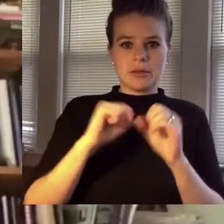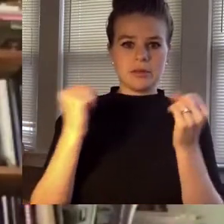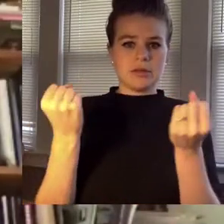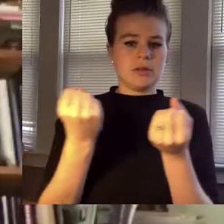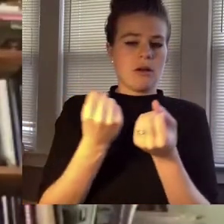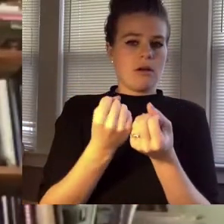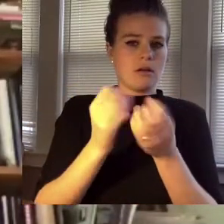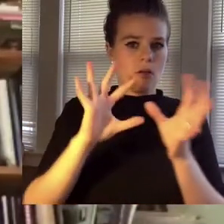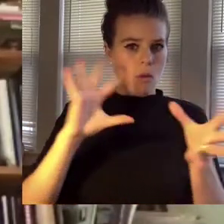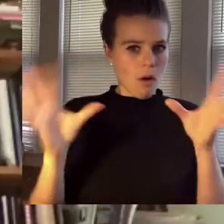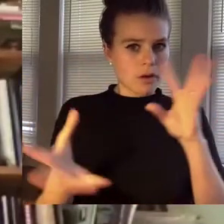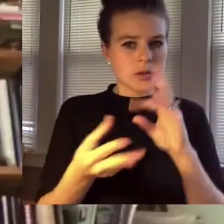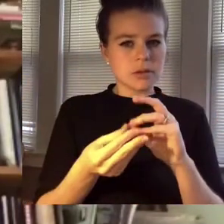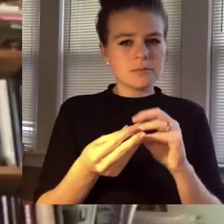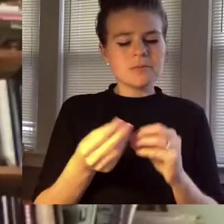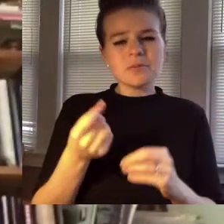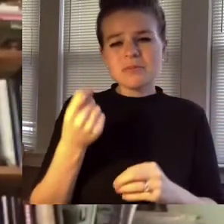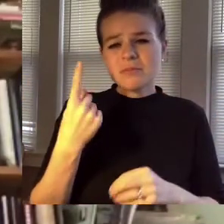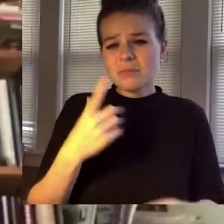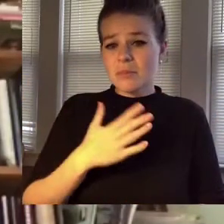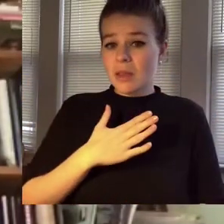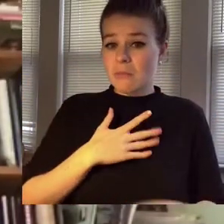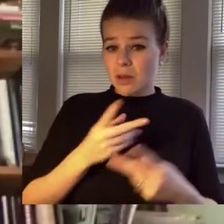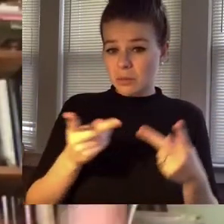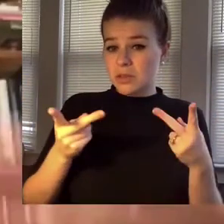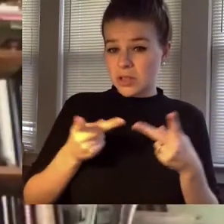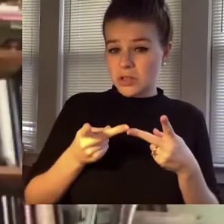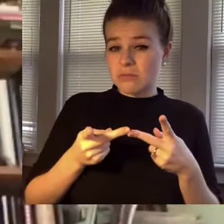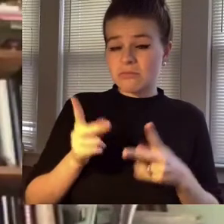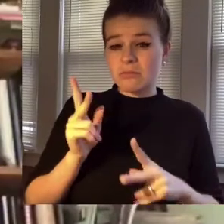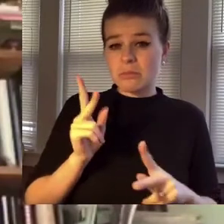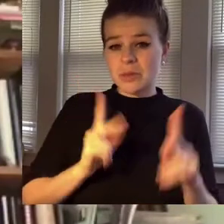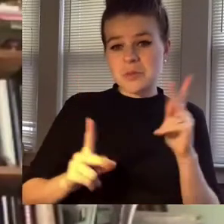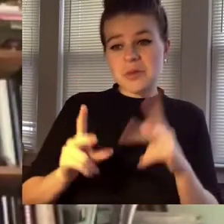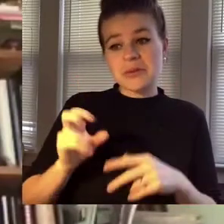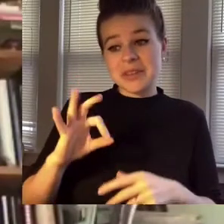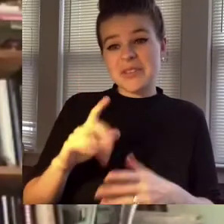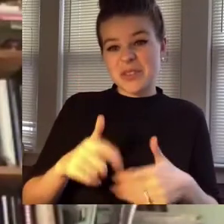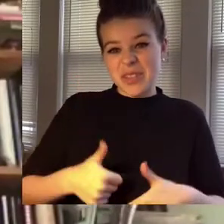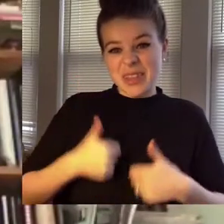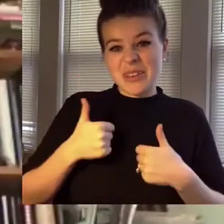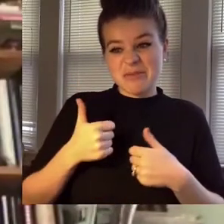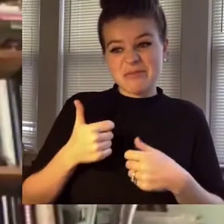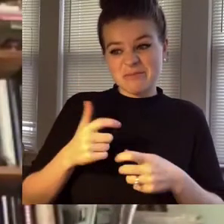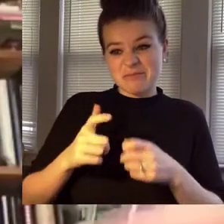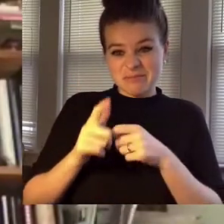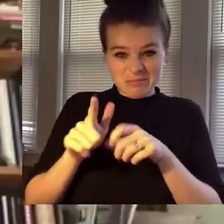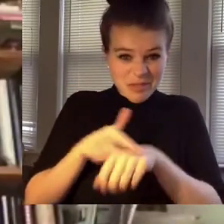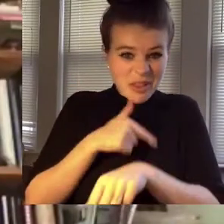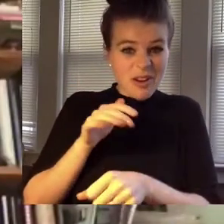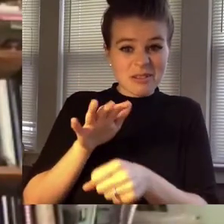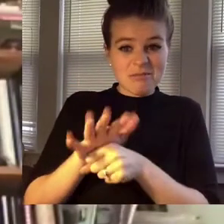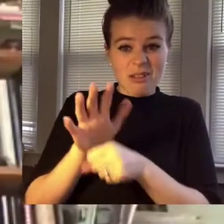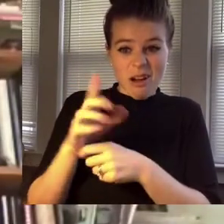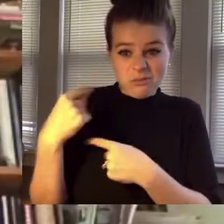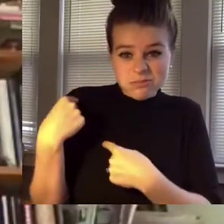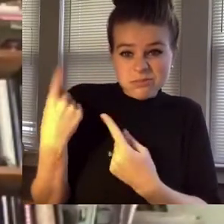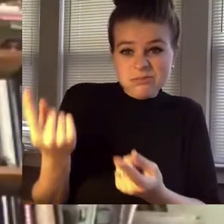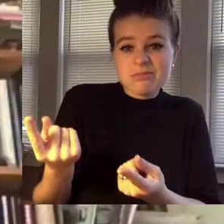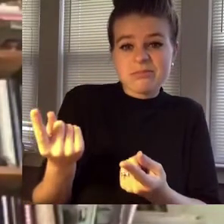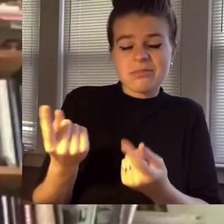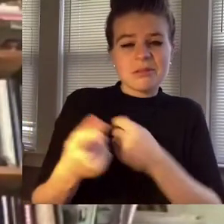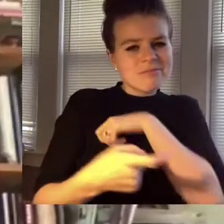there's a temptation for people in my position who've lived long enough, I would say, who are known to be teachers